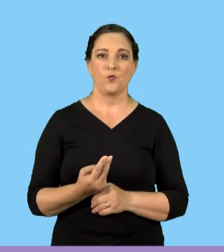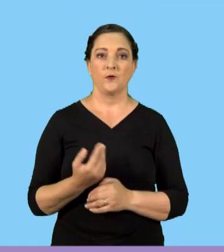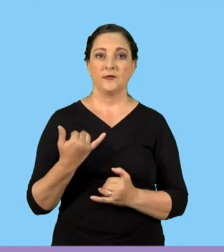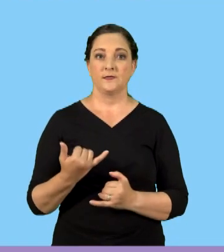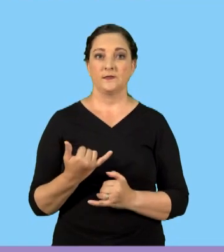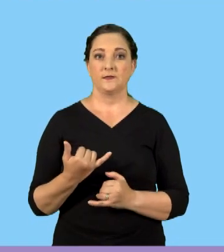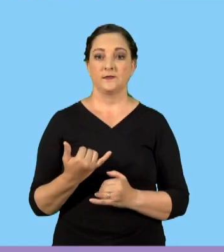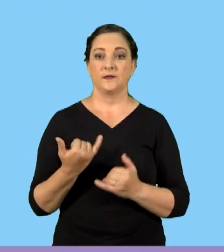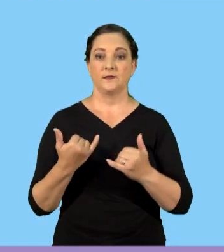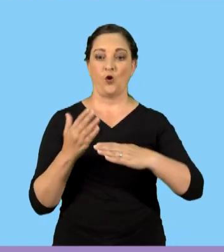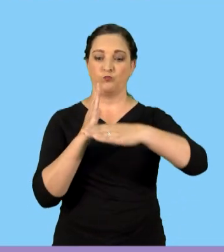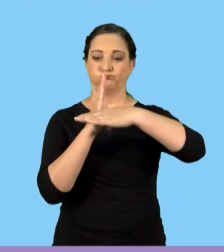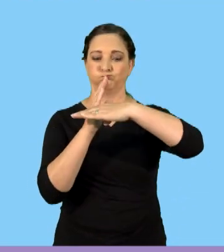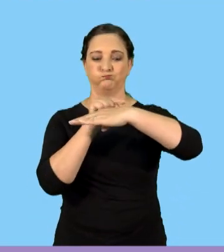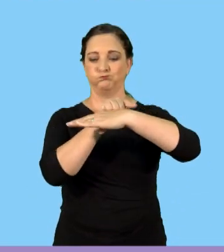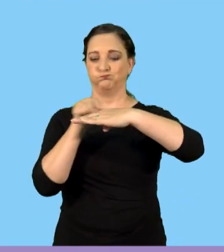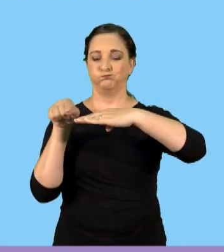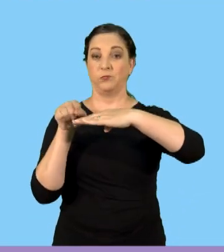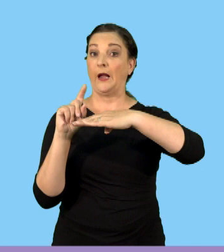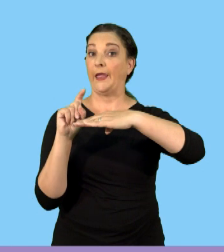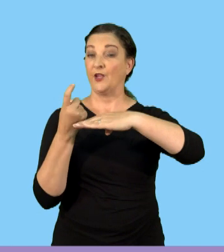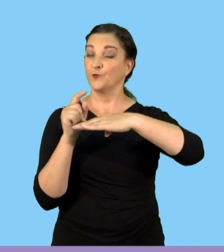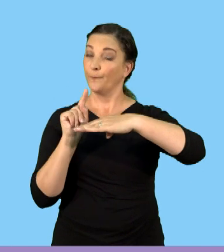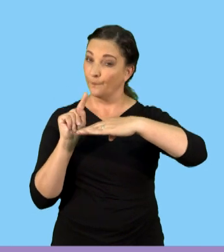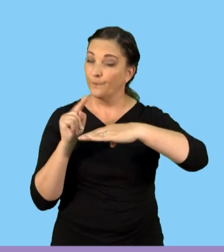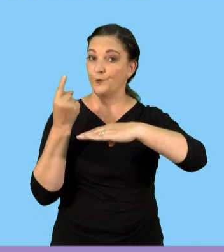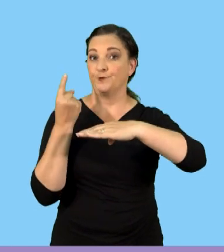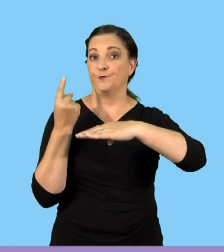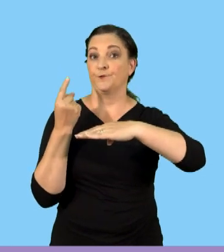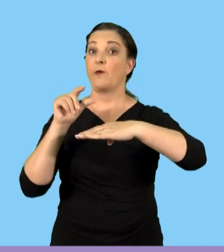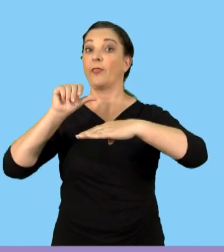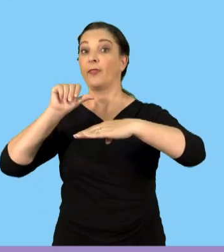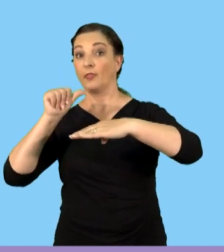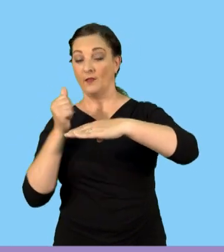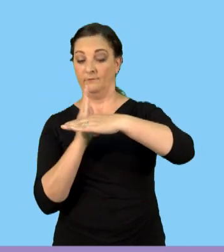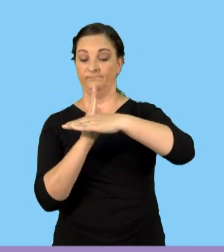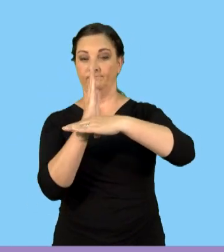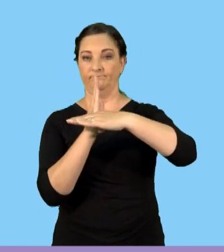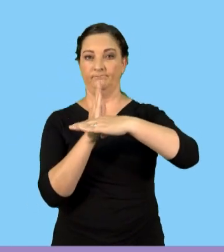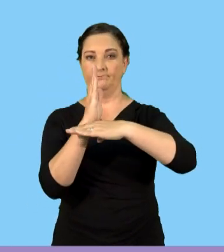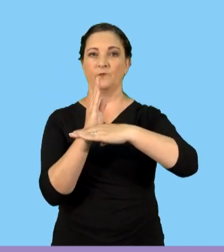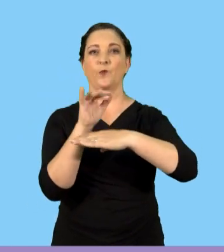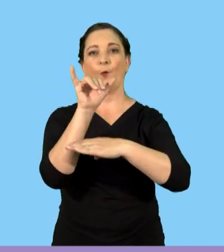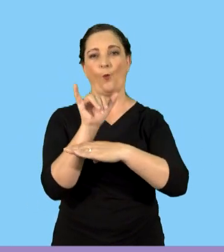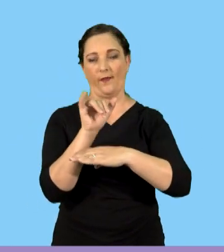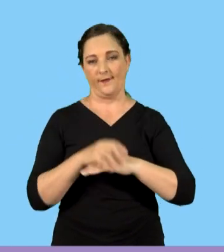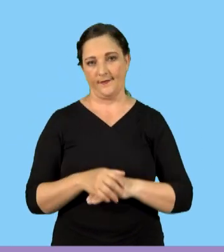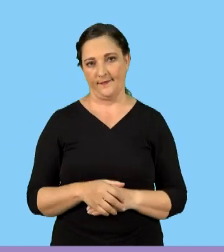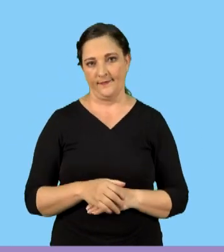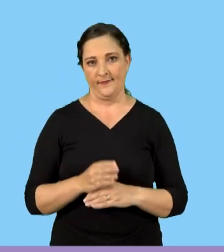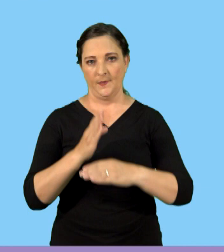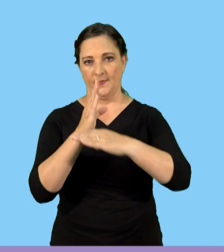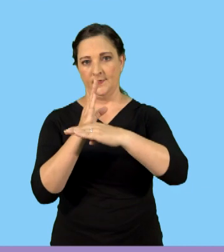Then, we always consider the horizontal axis, which is the x coordinate first, and then the